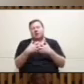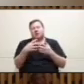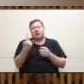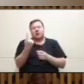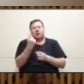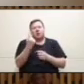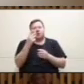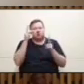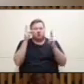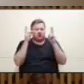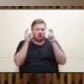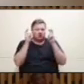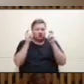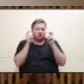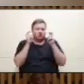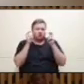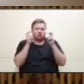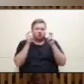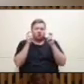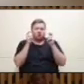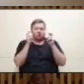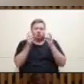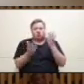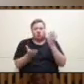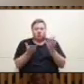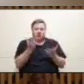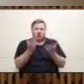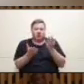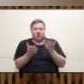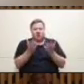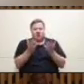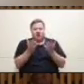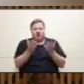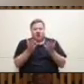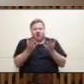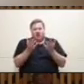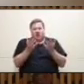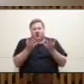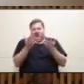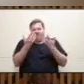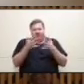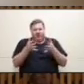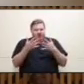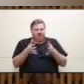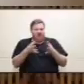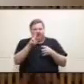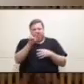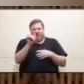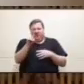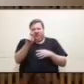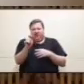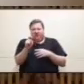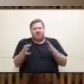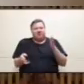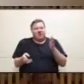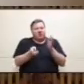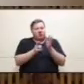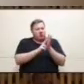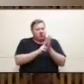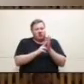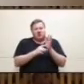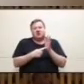is at hand is whether or not they should have had VAT, and or the other honorable member